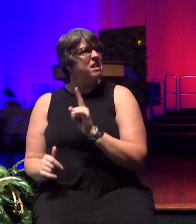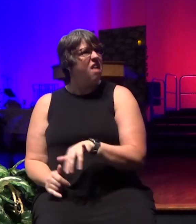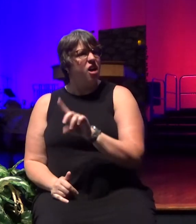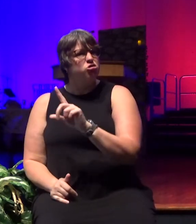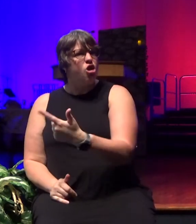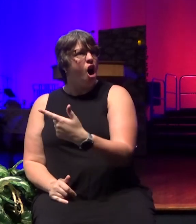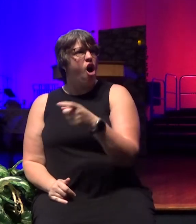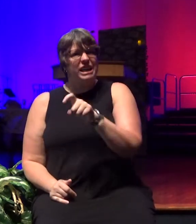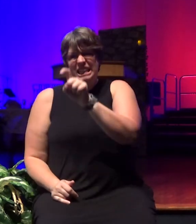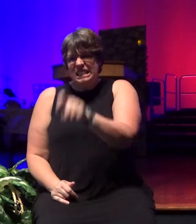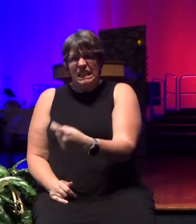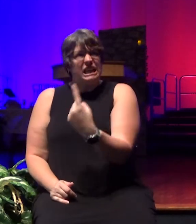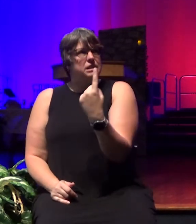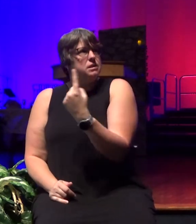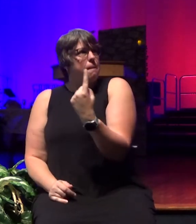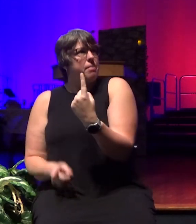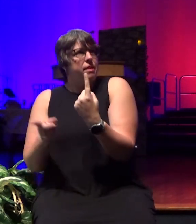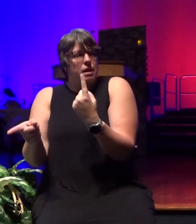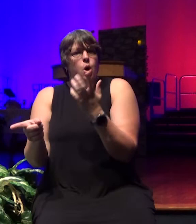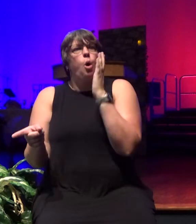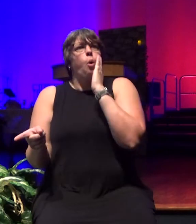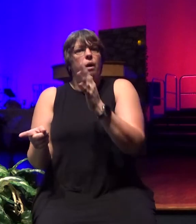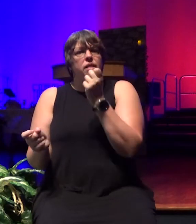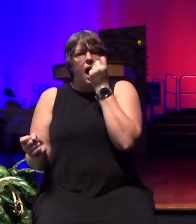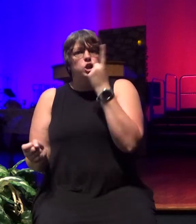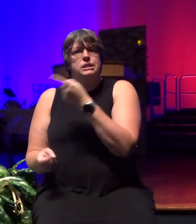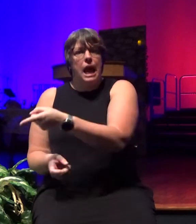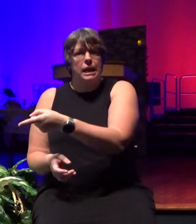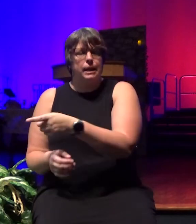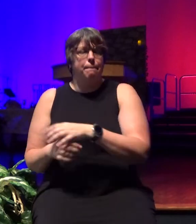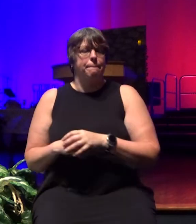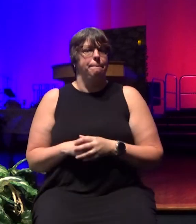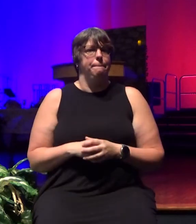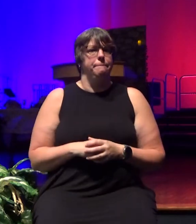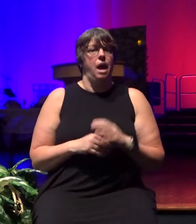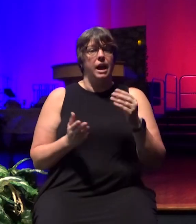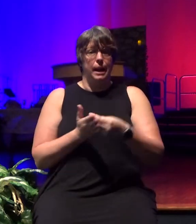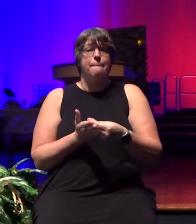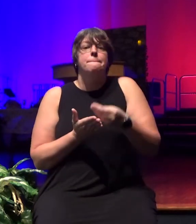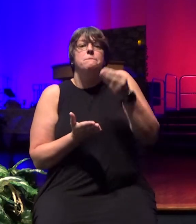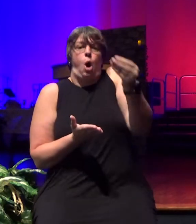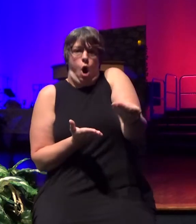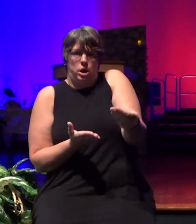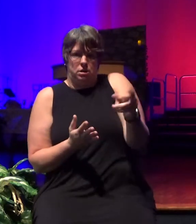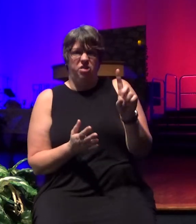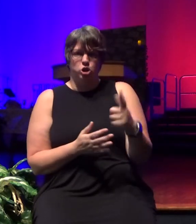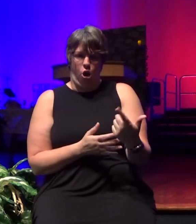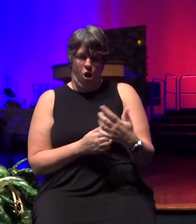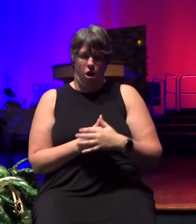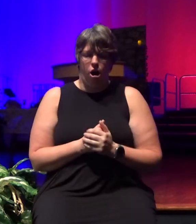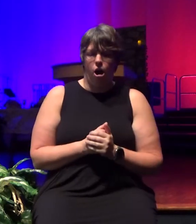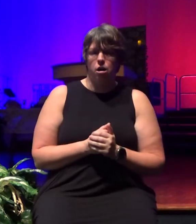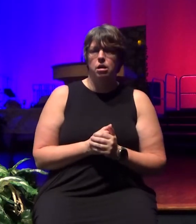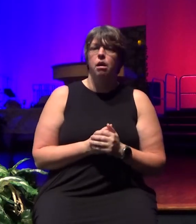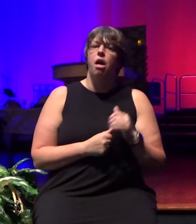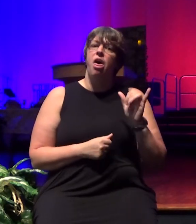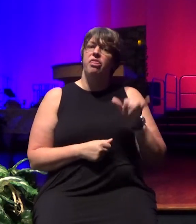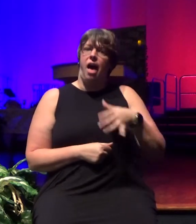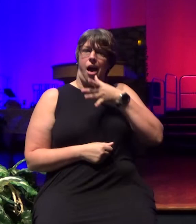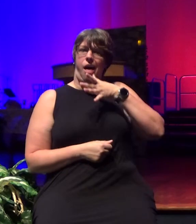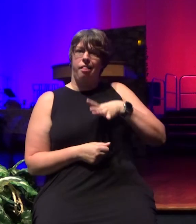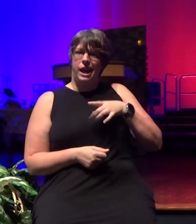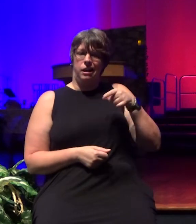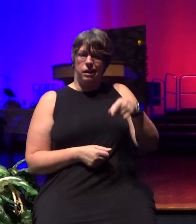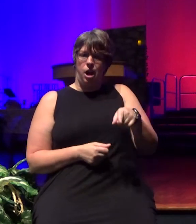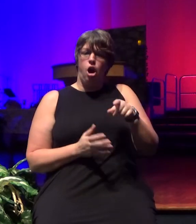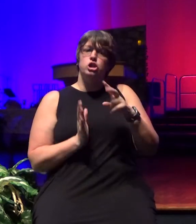him." He bought the dog. And she read that. And then here's what happened within her. She said, "My chest feels